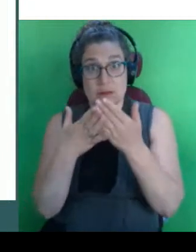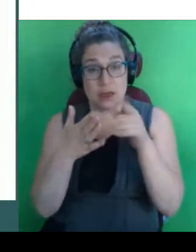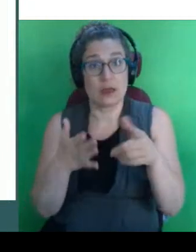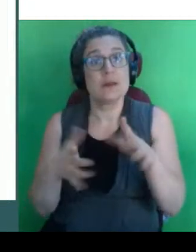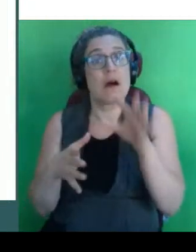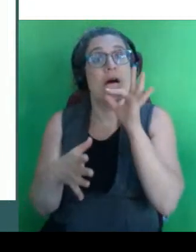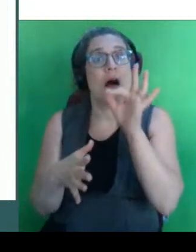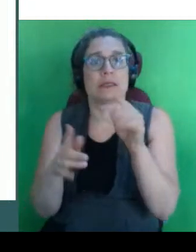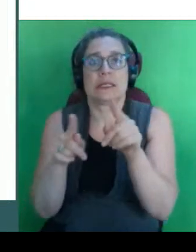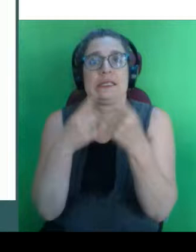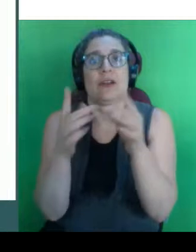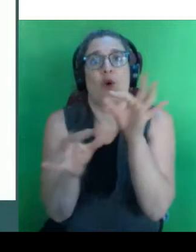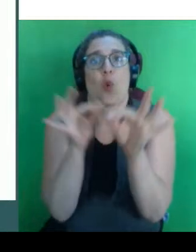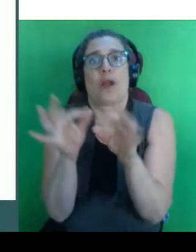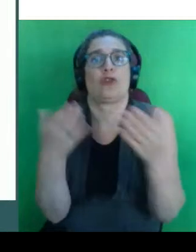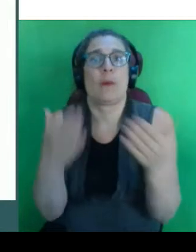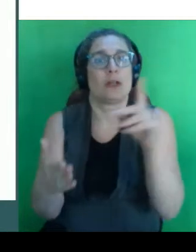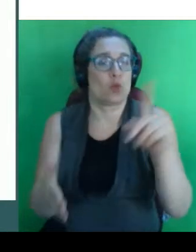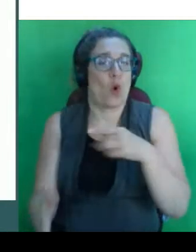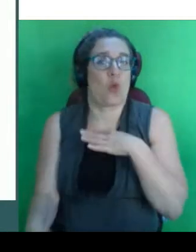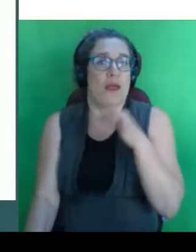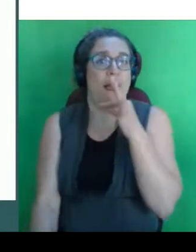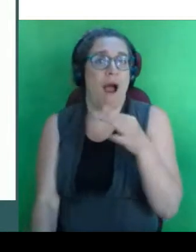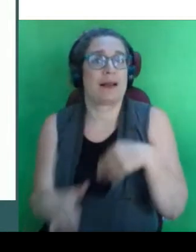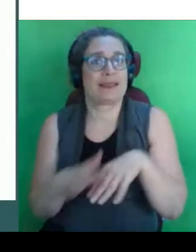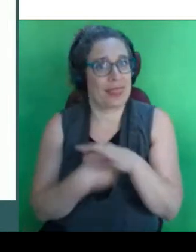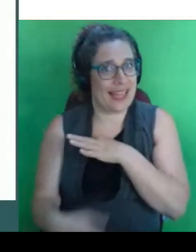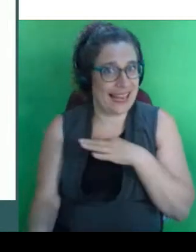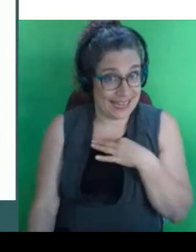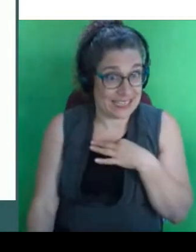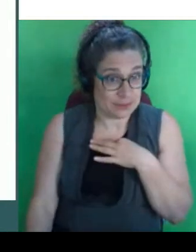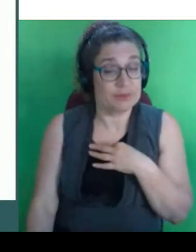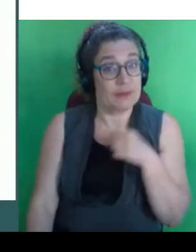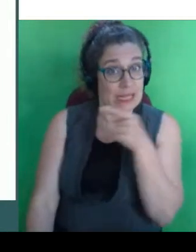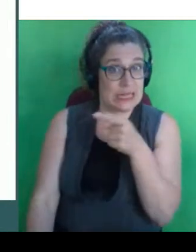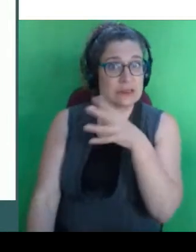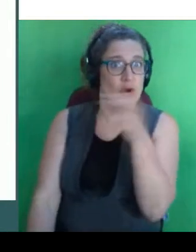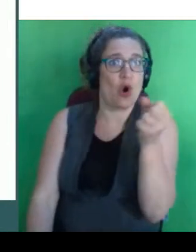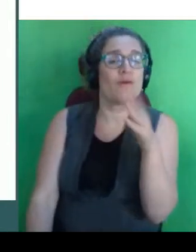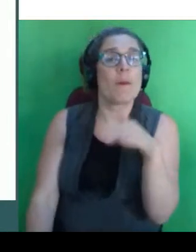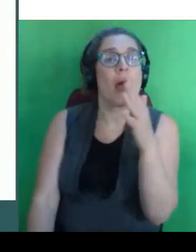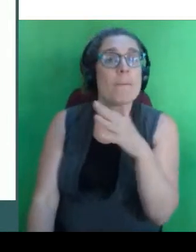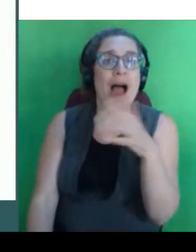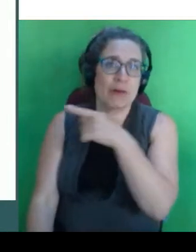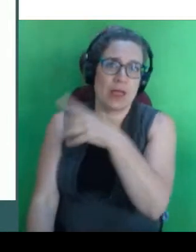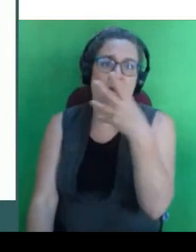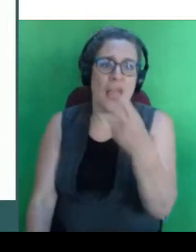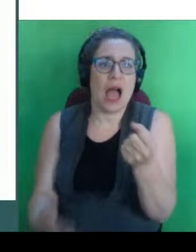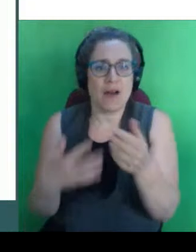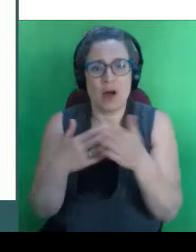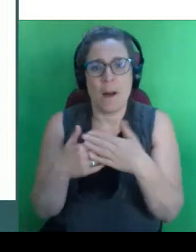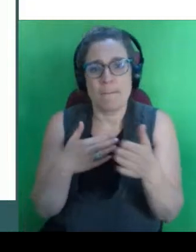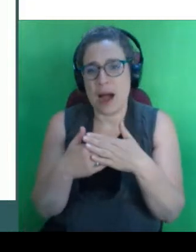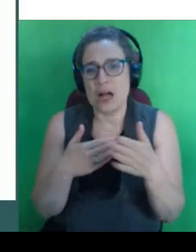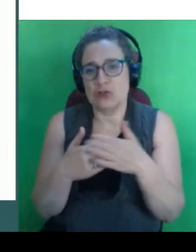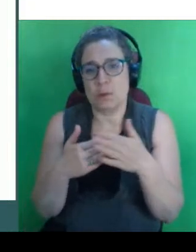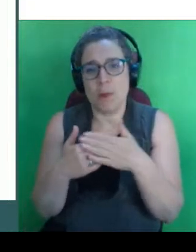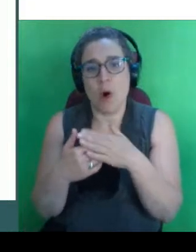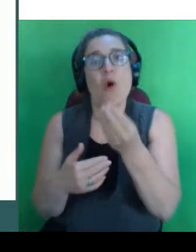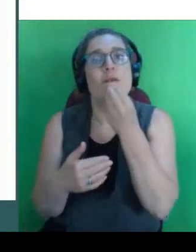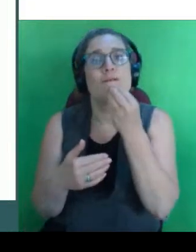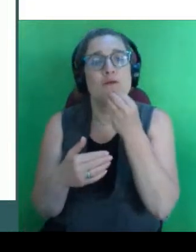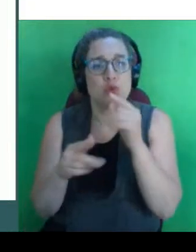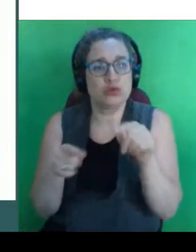what we normally ask in clinic. And this is from America, where they do a lot more food challenge testing than in the UK. And the